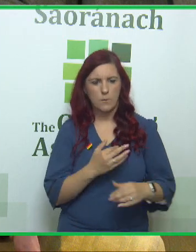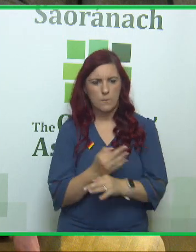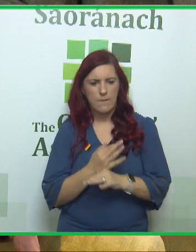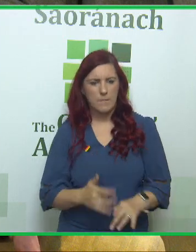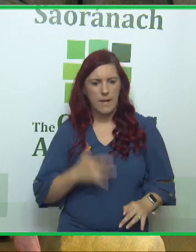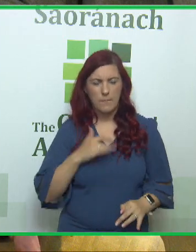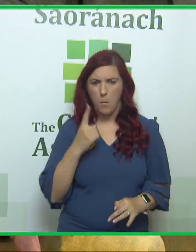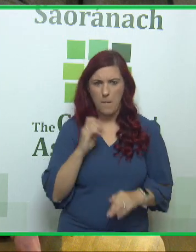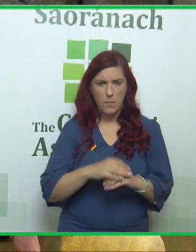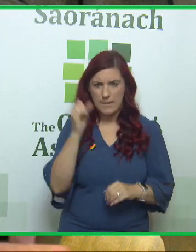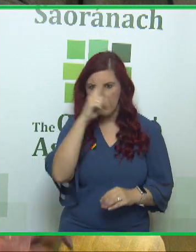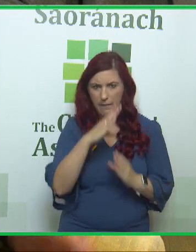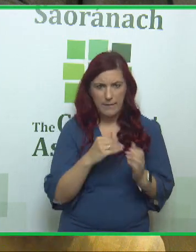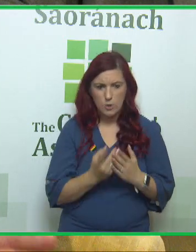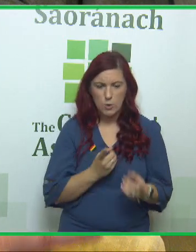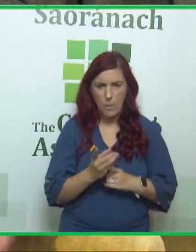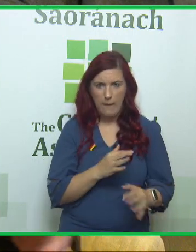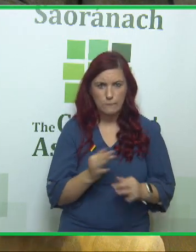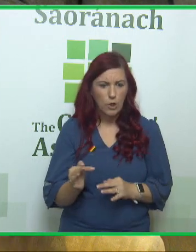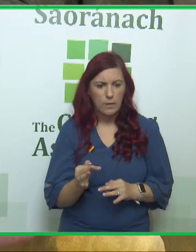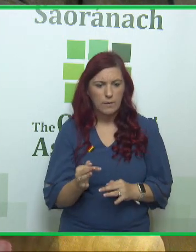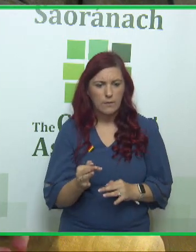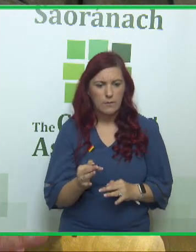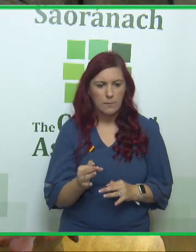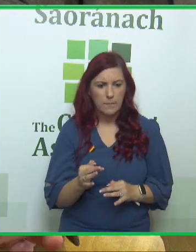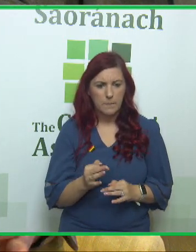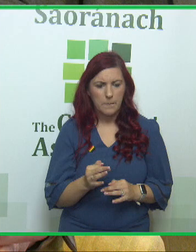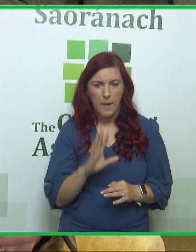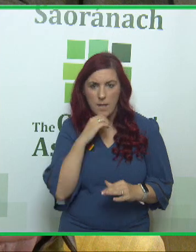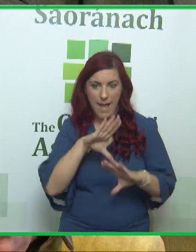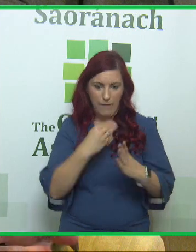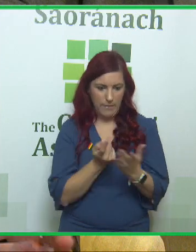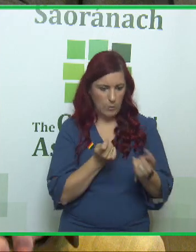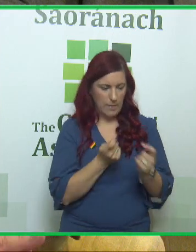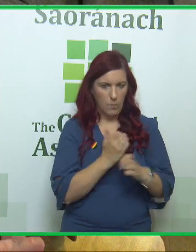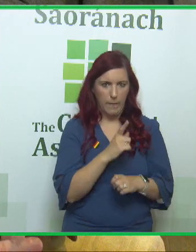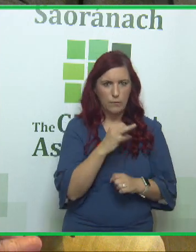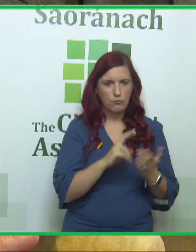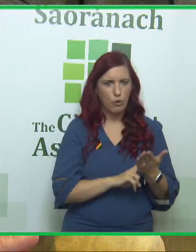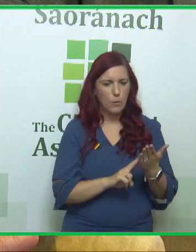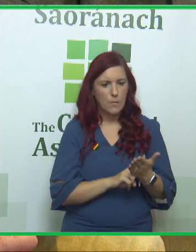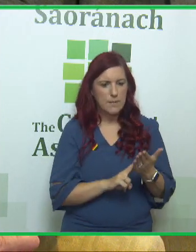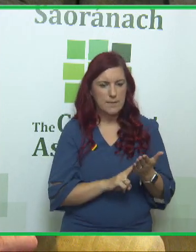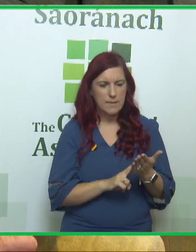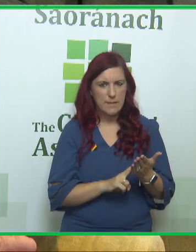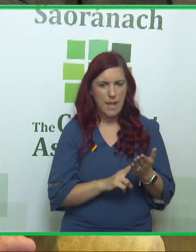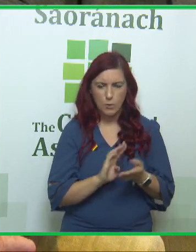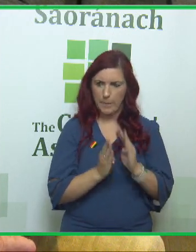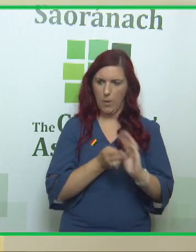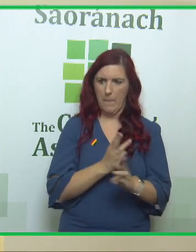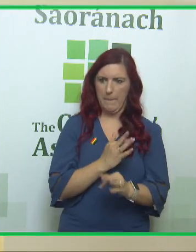ever have to do, with kind of all the stuff that was dealt with. Children, how do you become a parent